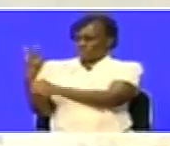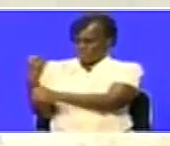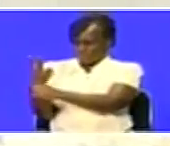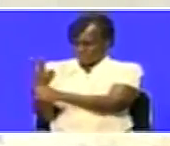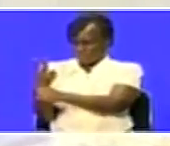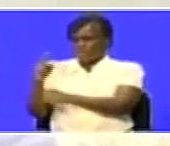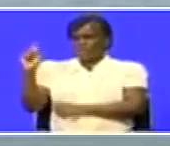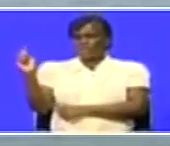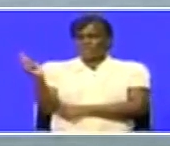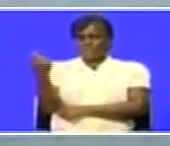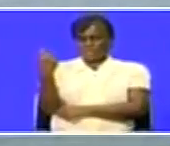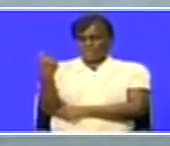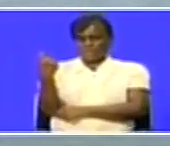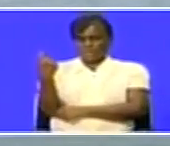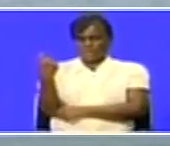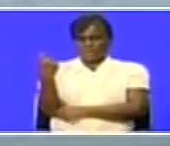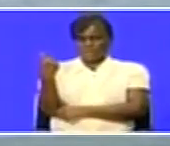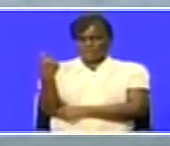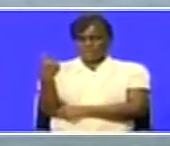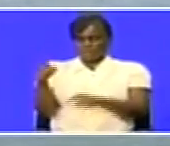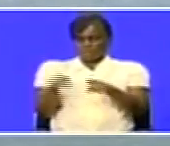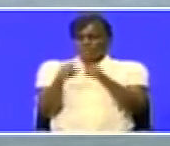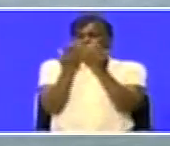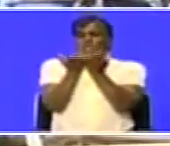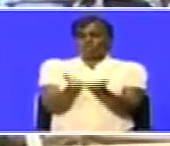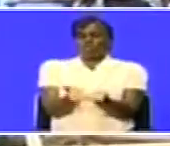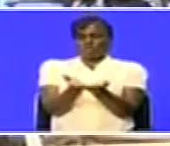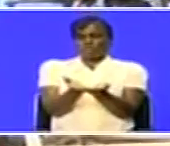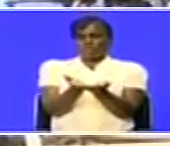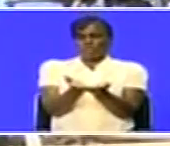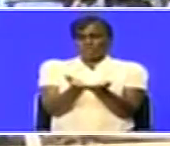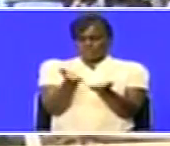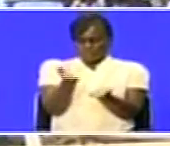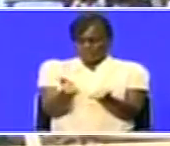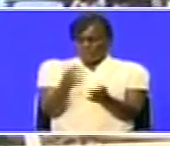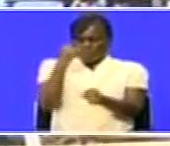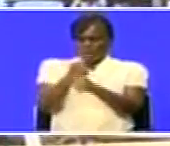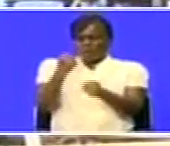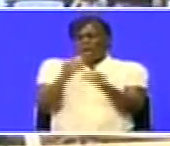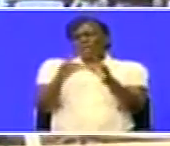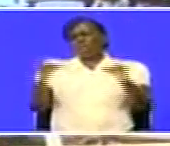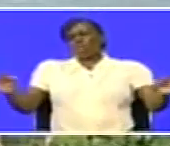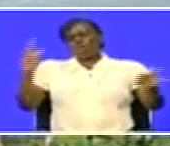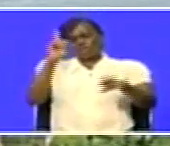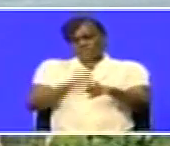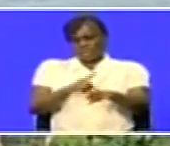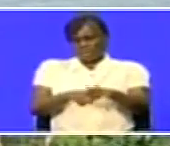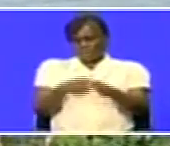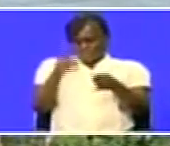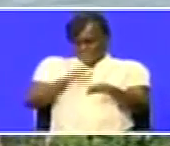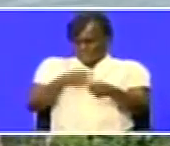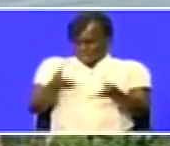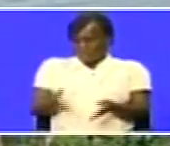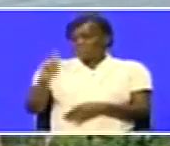whereas Kenya is yet to finalize plans to build the Likoni Bridge, which has been in the works for some time now. Perhaps it is time